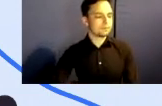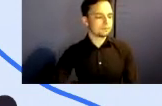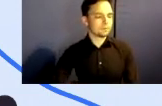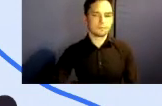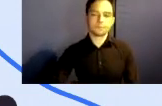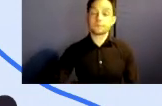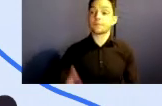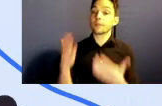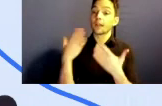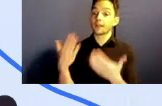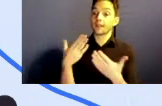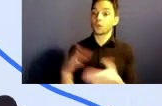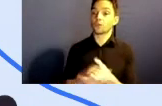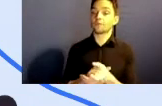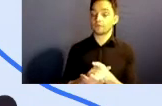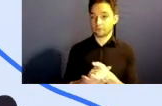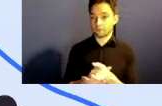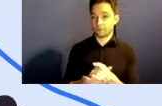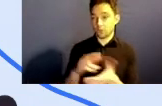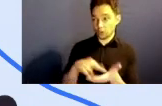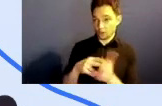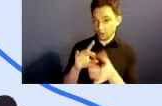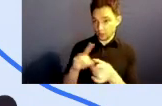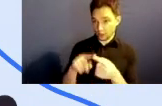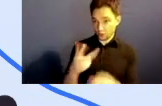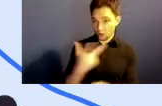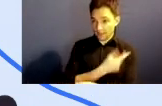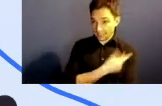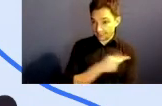Thank you. Do you mean with regard to the vaccination?